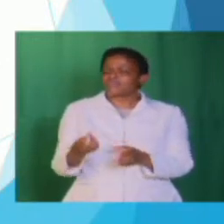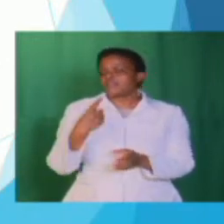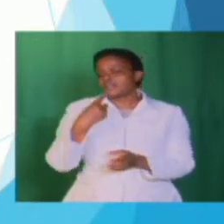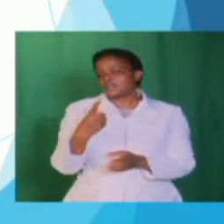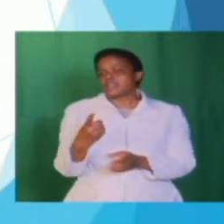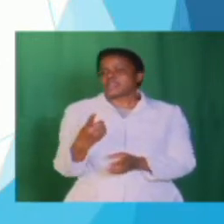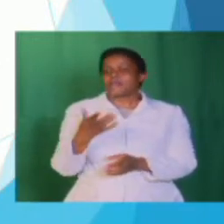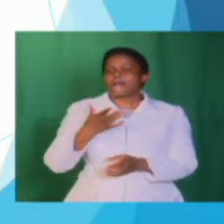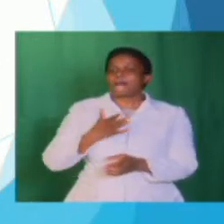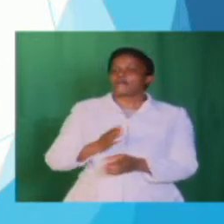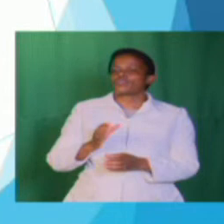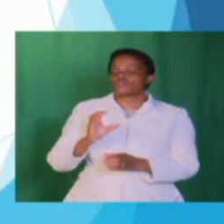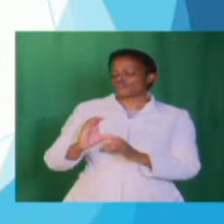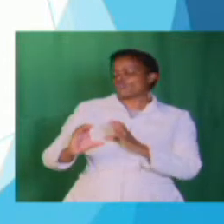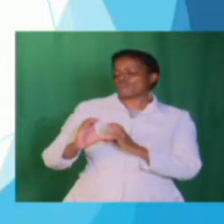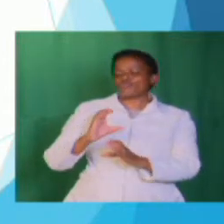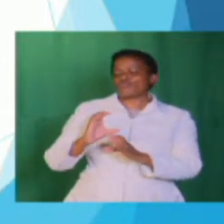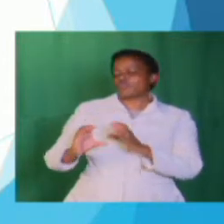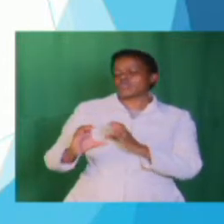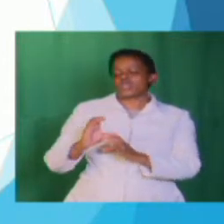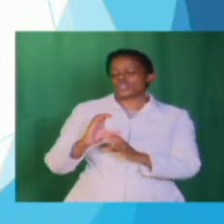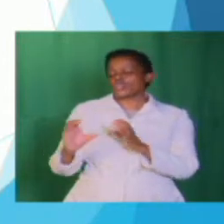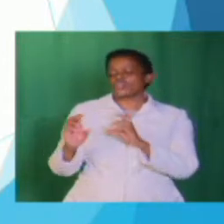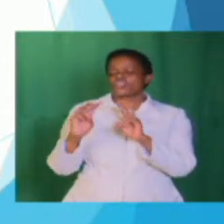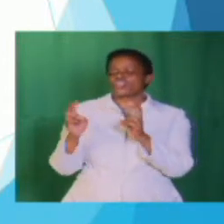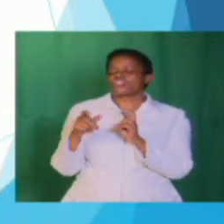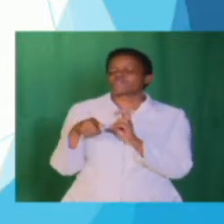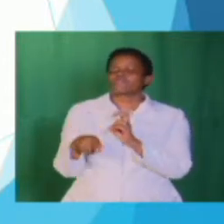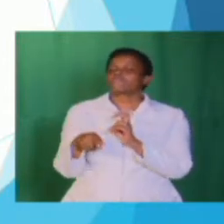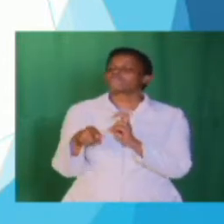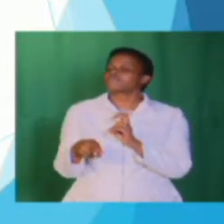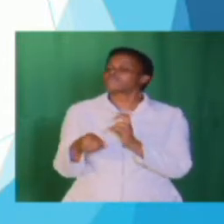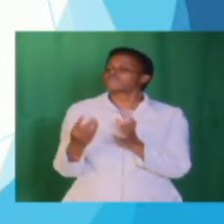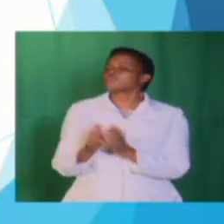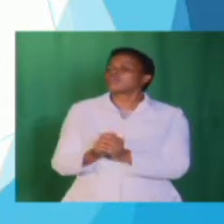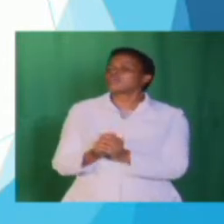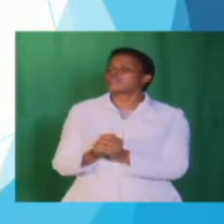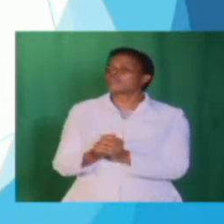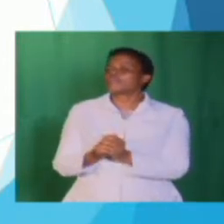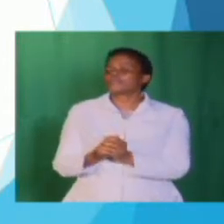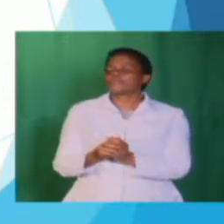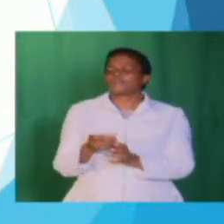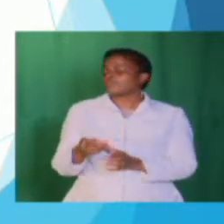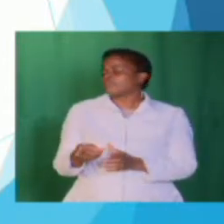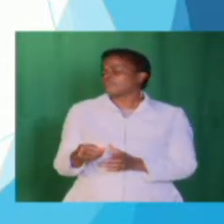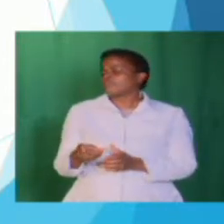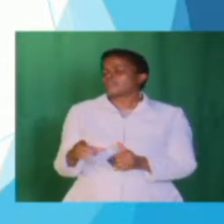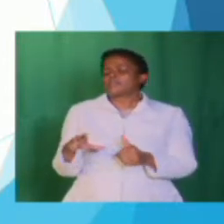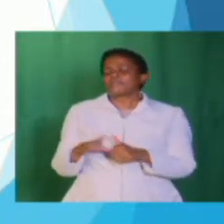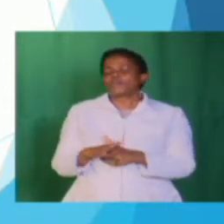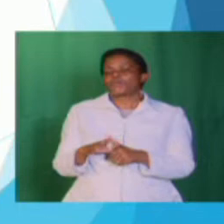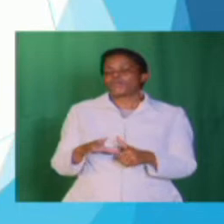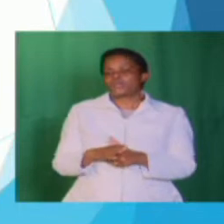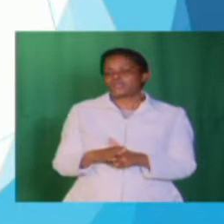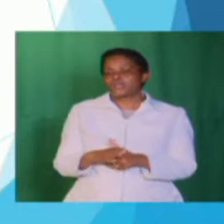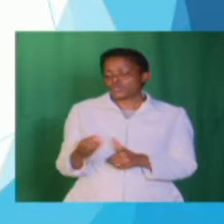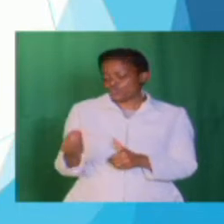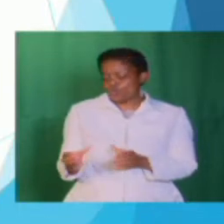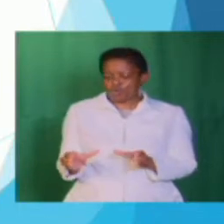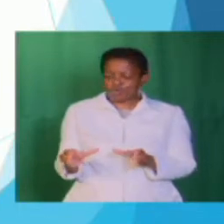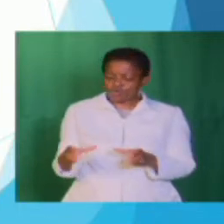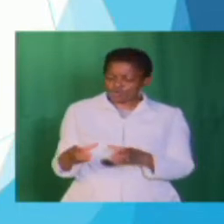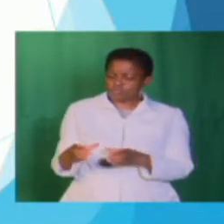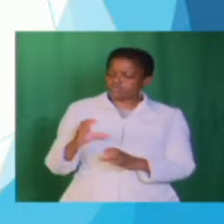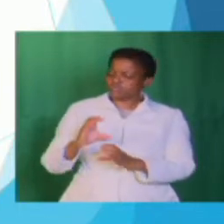to speak with your peers about a certain topic that your teacher has given you. This is very important because in most